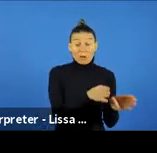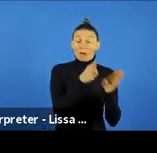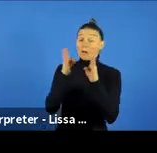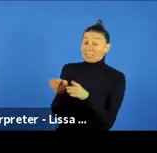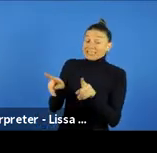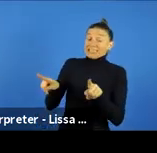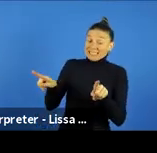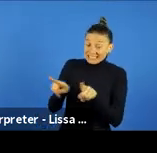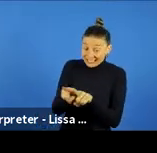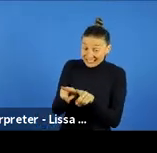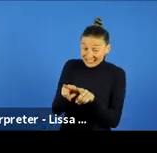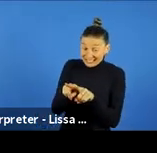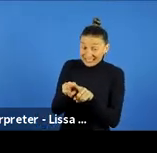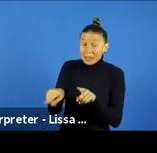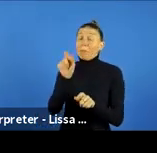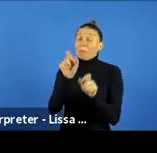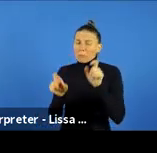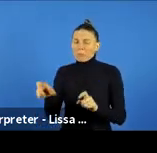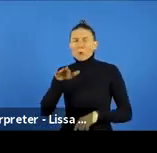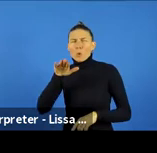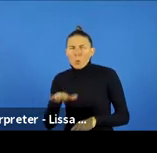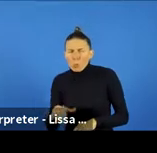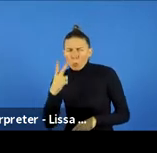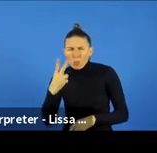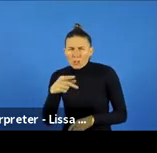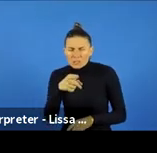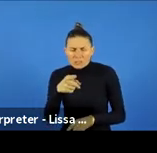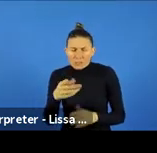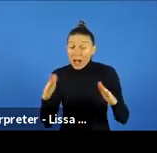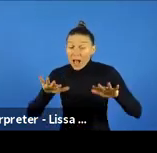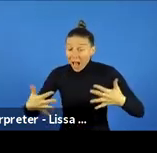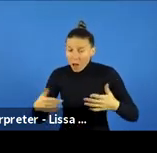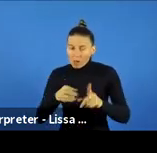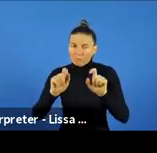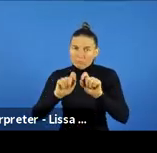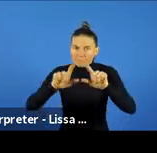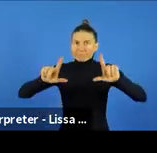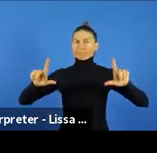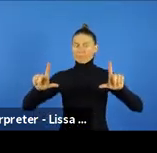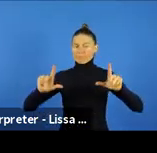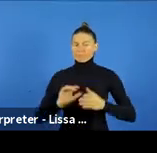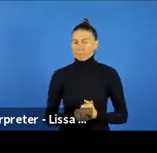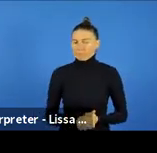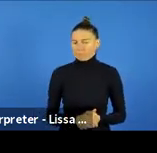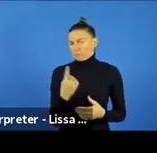the user's screen for people with low vision, for instance, with bigger fonts. Next slide, please.